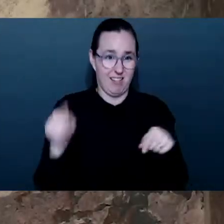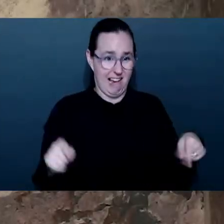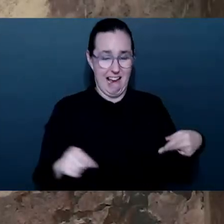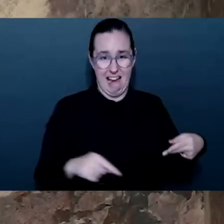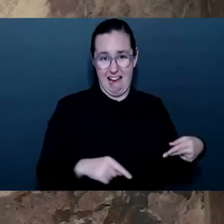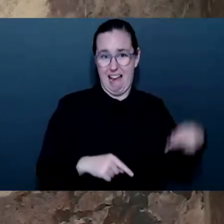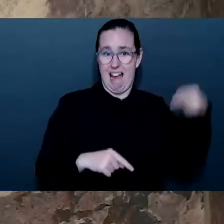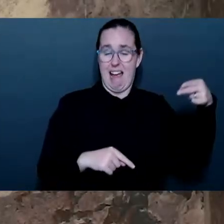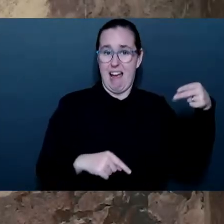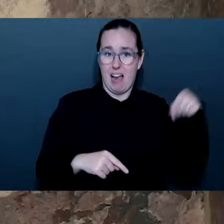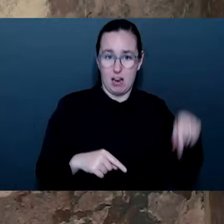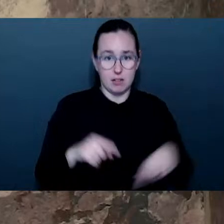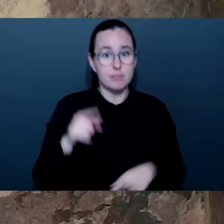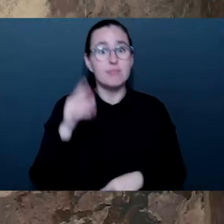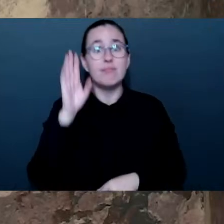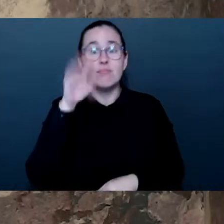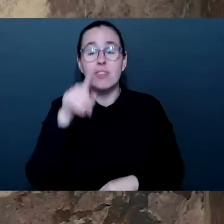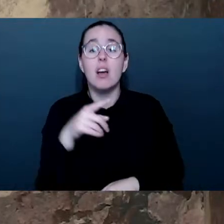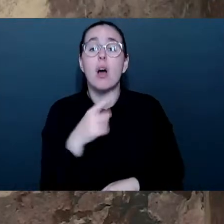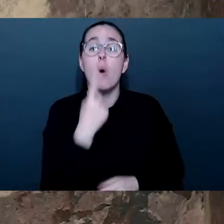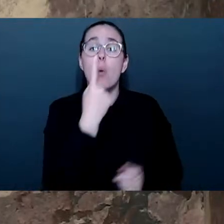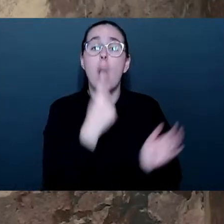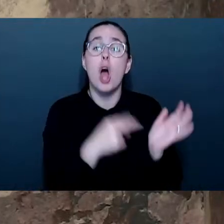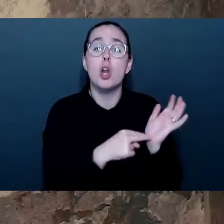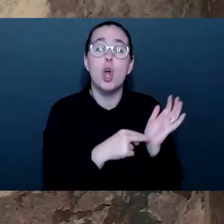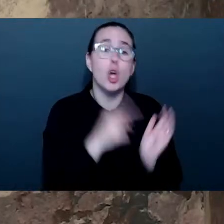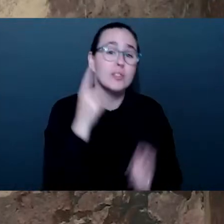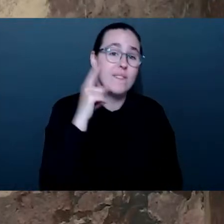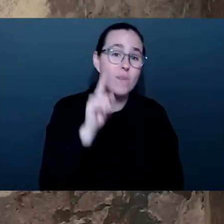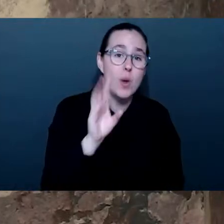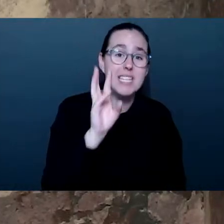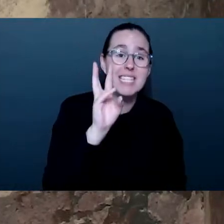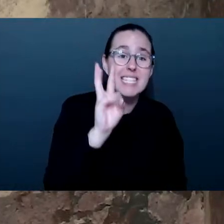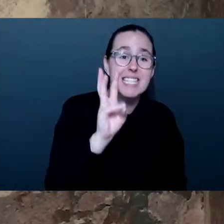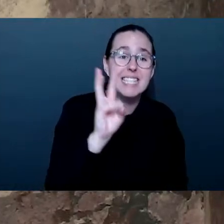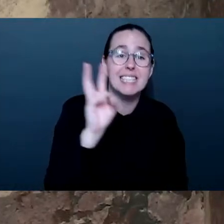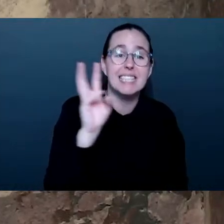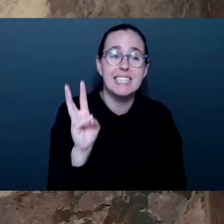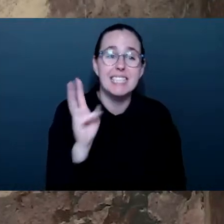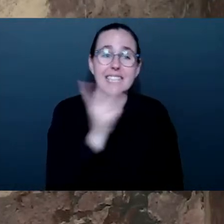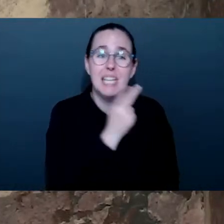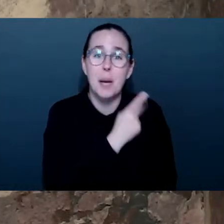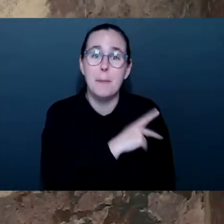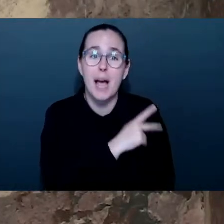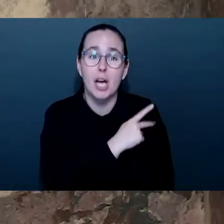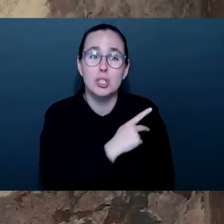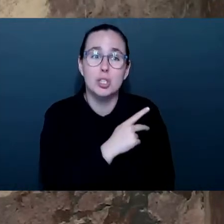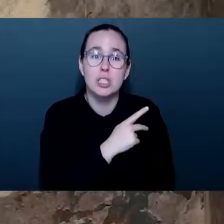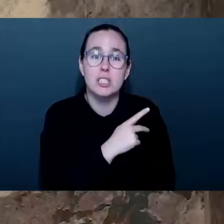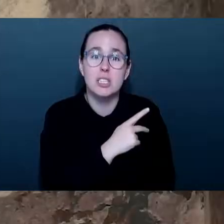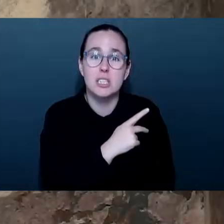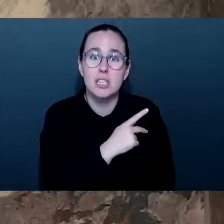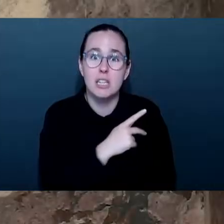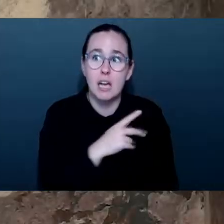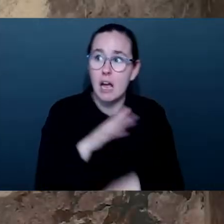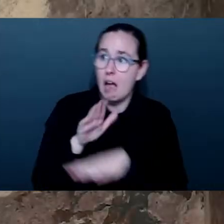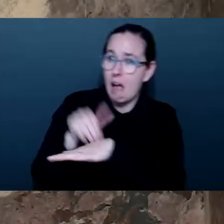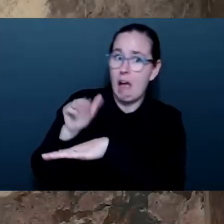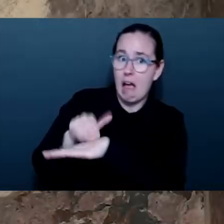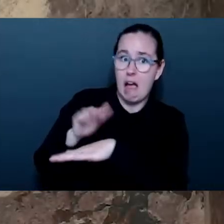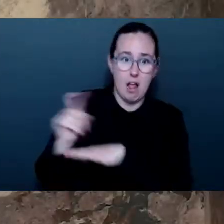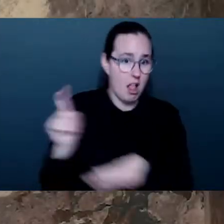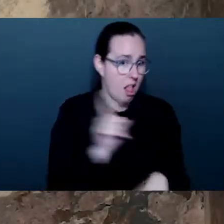Nurses are overwhelmed, many leave crying, sick calls are constant, and those who do come to work are burning out under the heavy